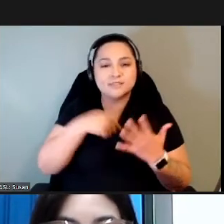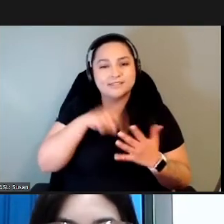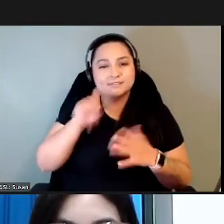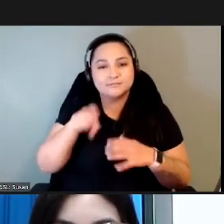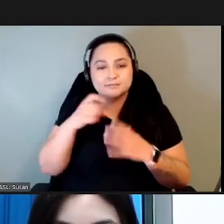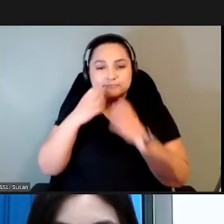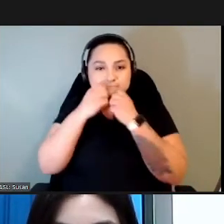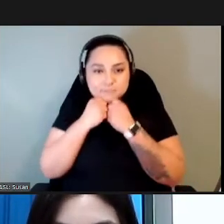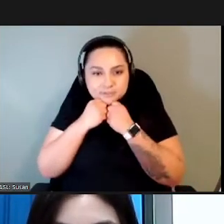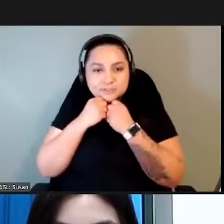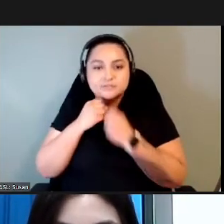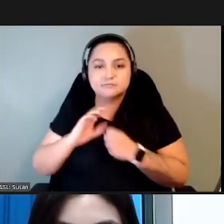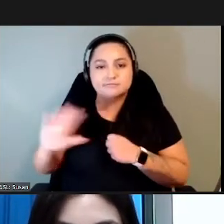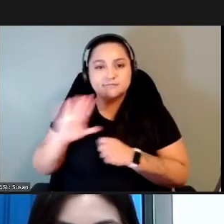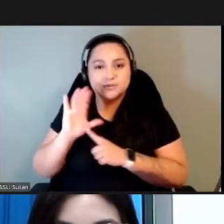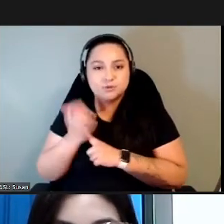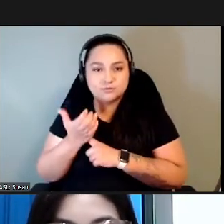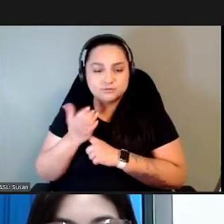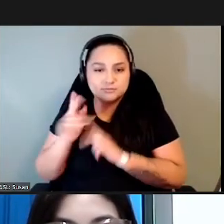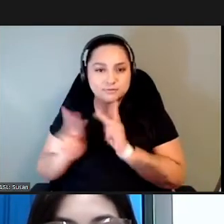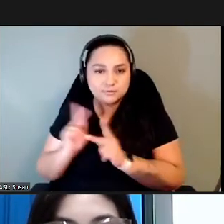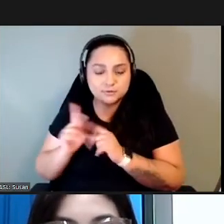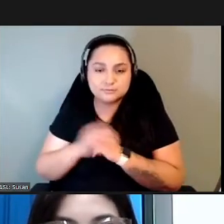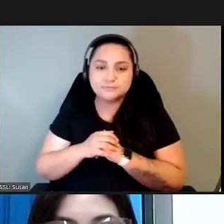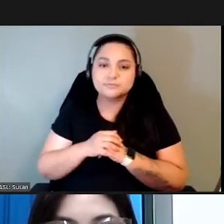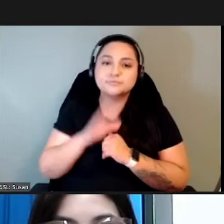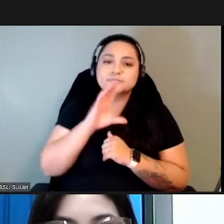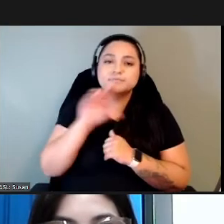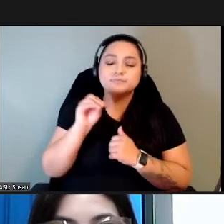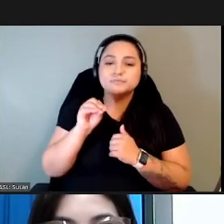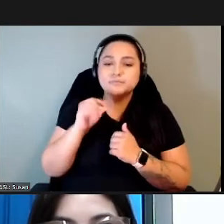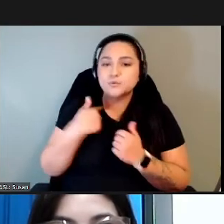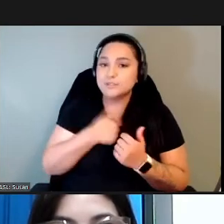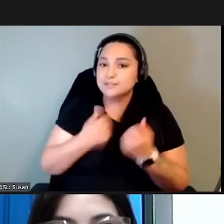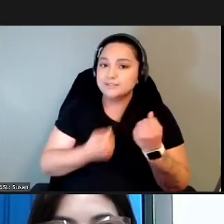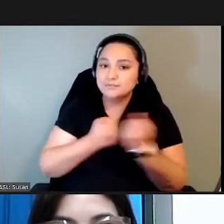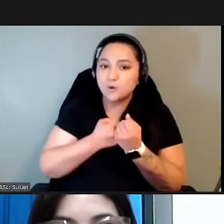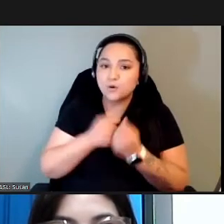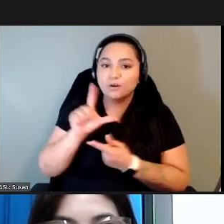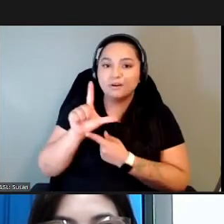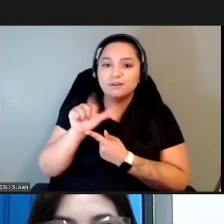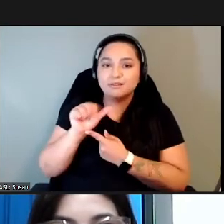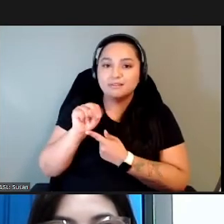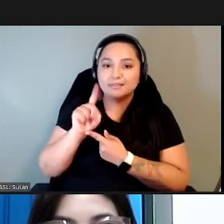the action of supporting the Land Back campaign, which you can learn more about at